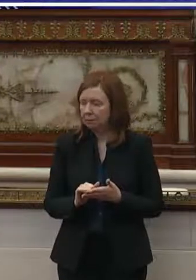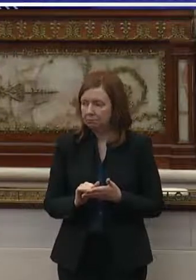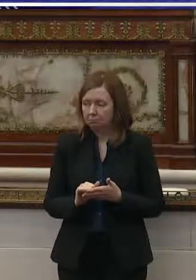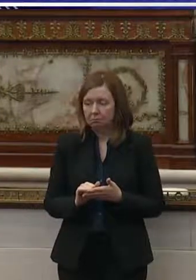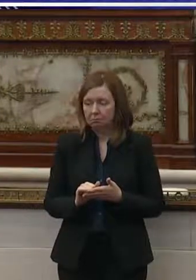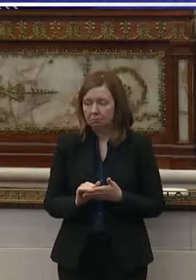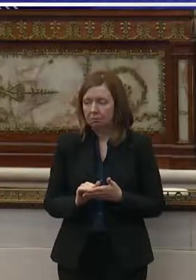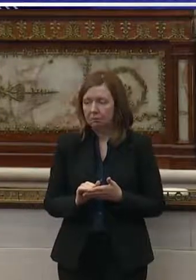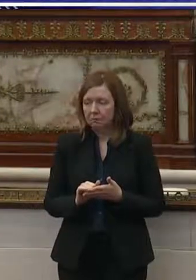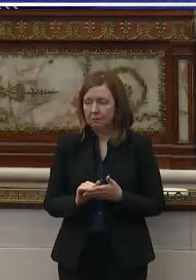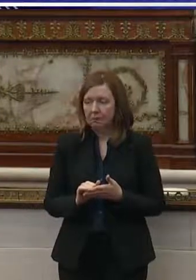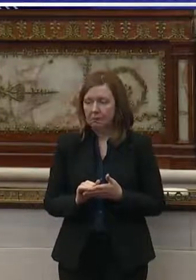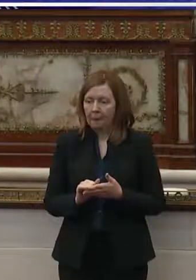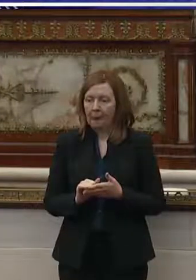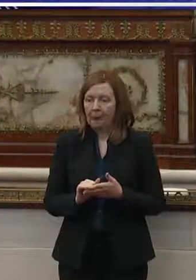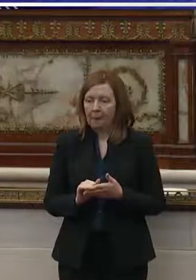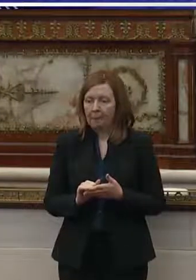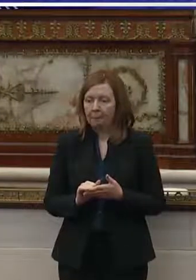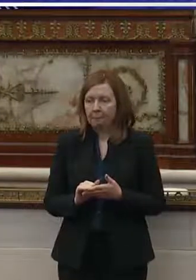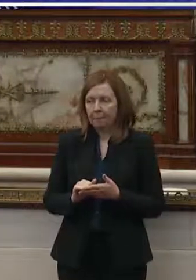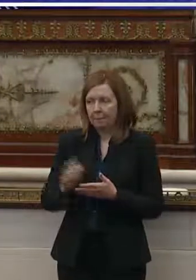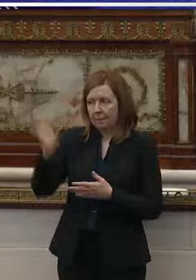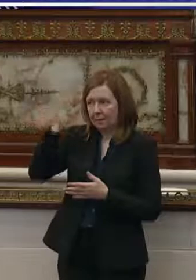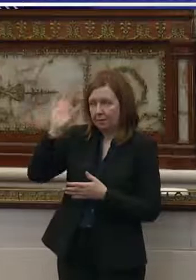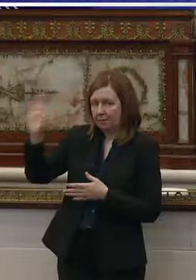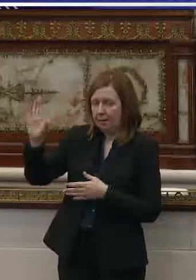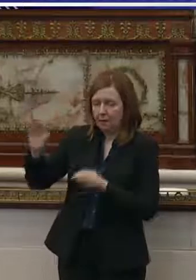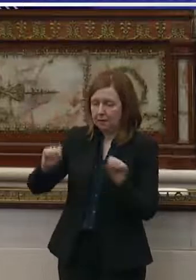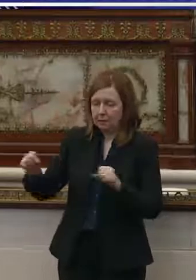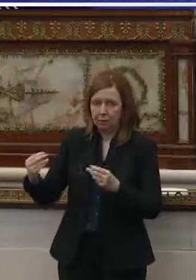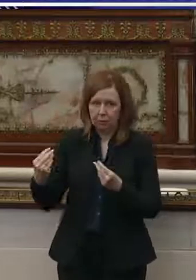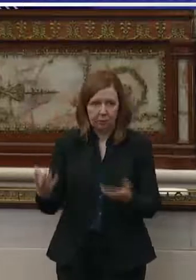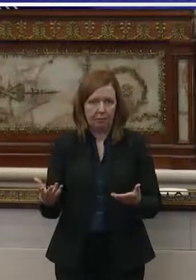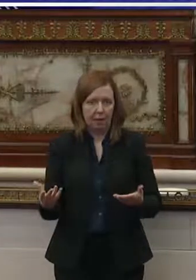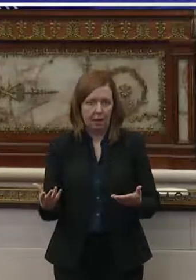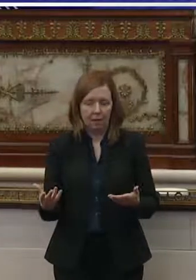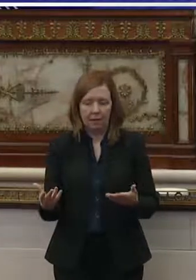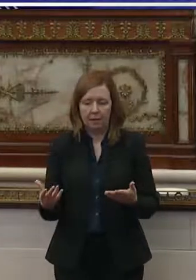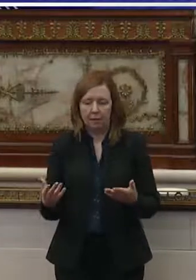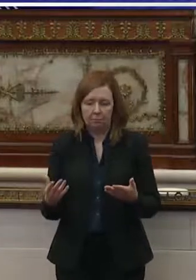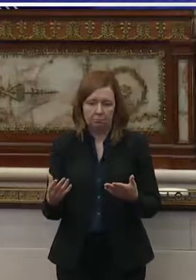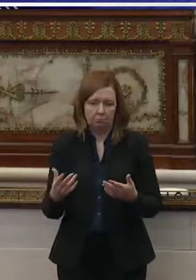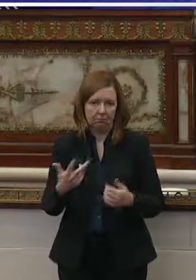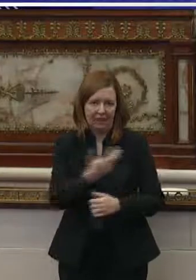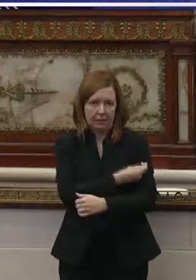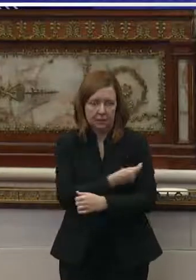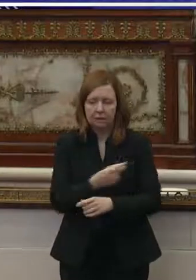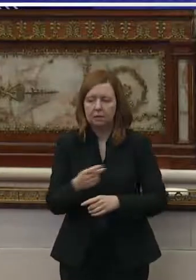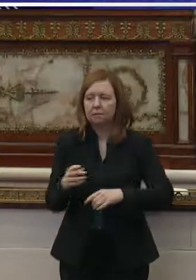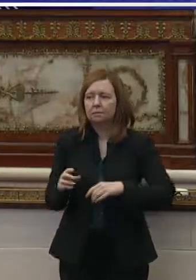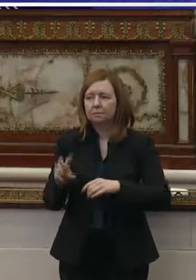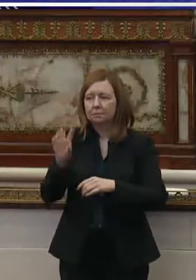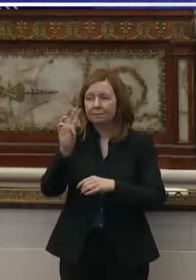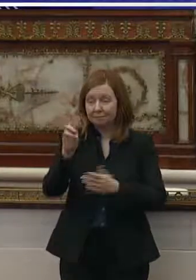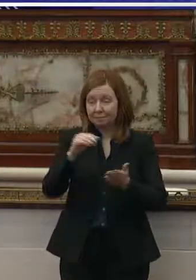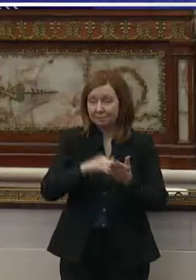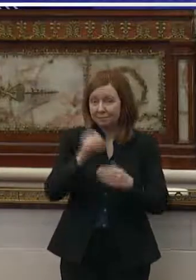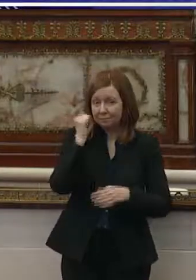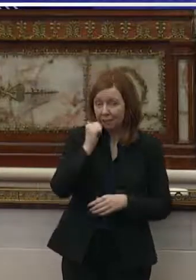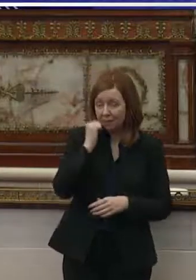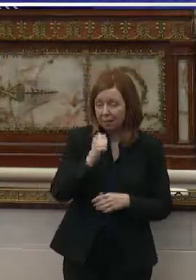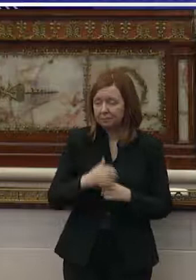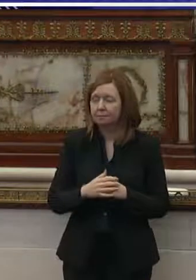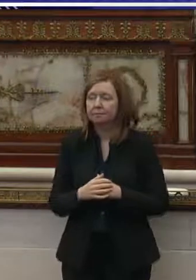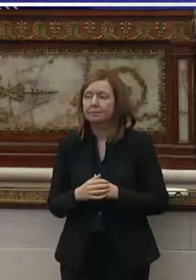to the feds and their ability to provide product. It's 6,000 a day. How